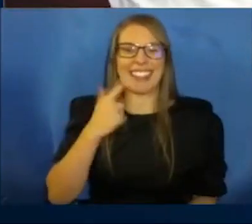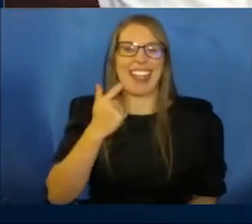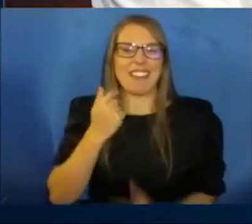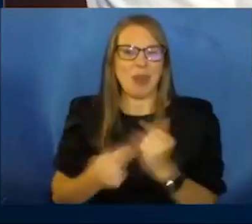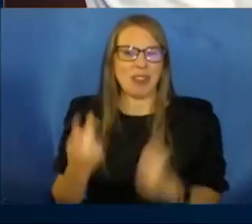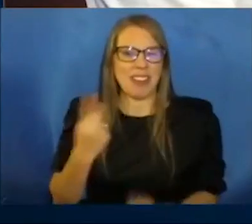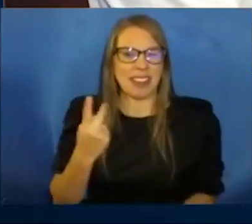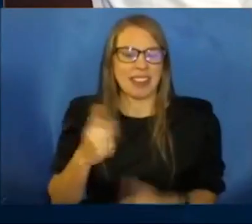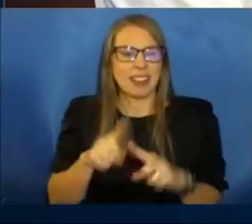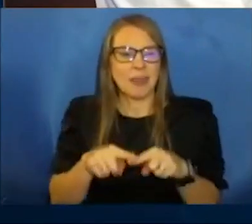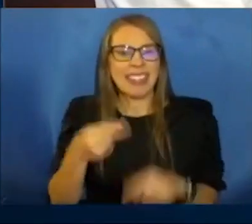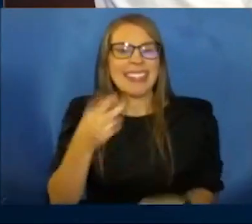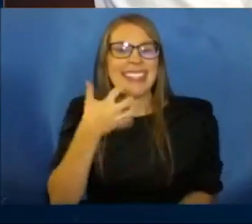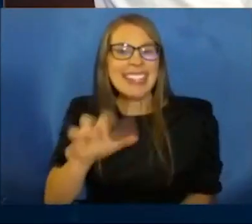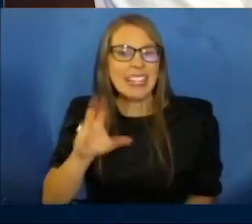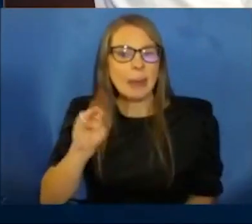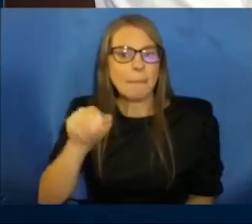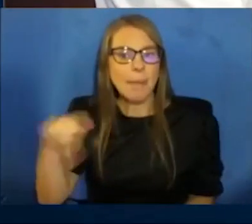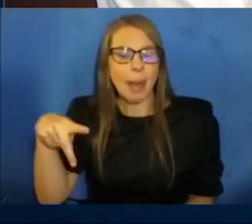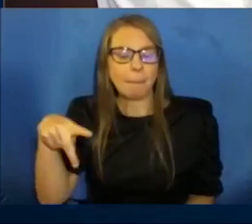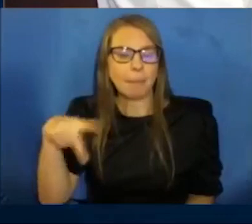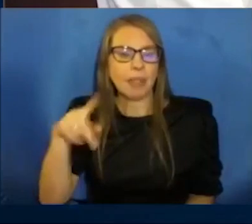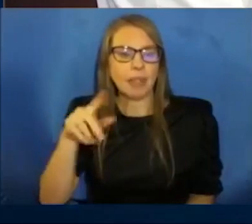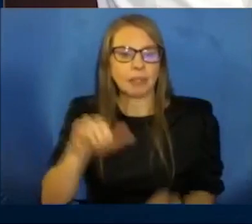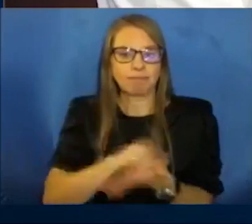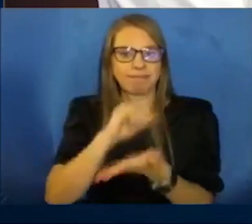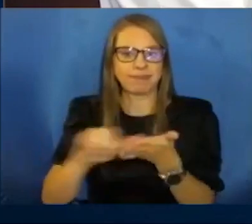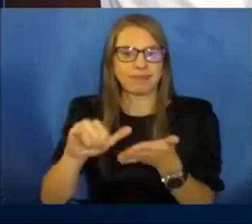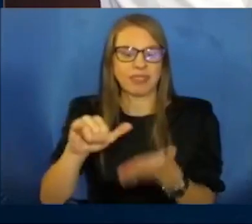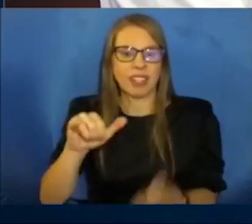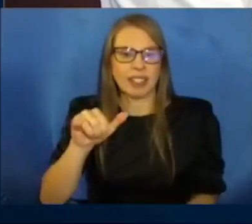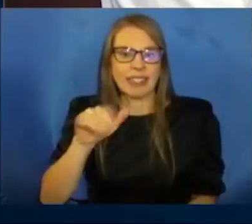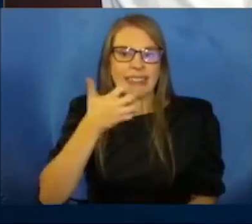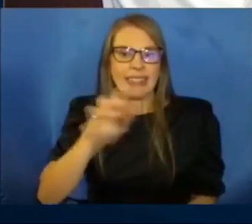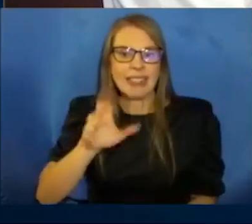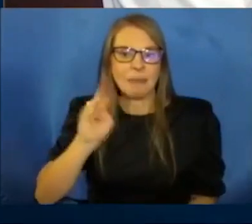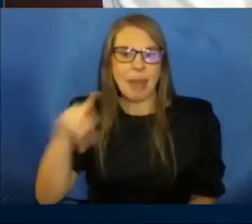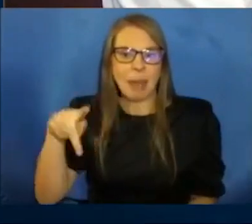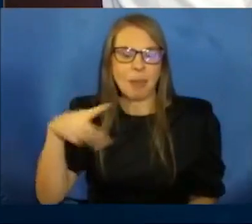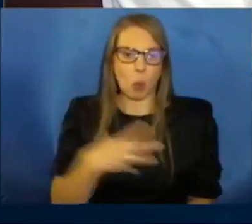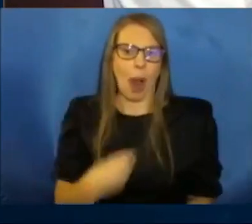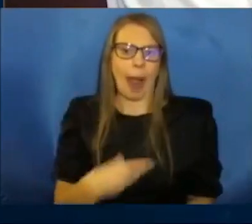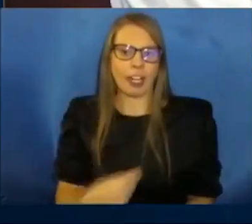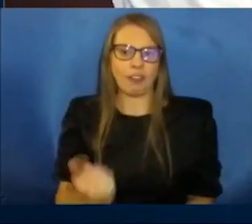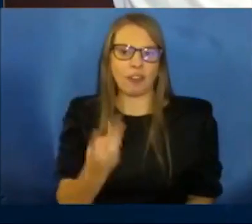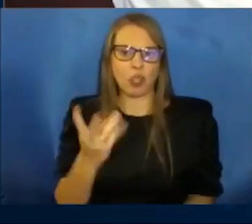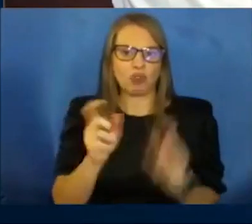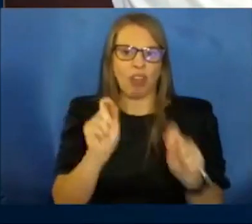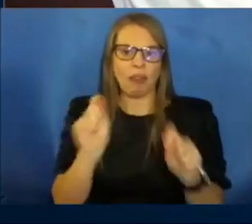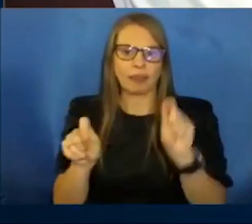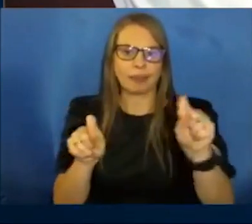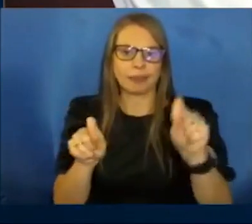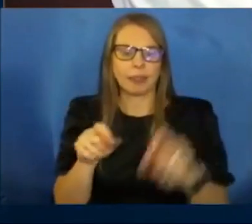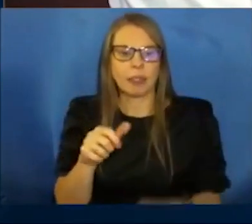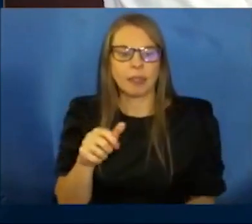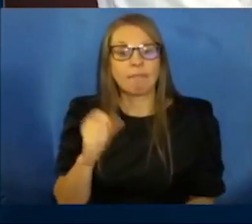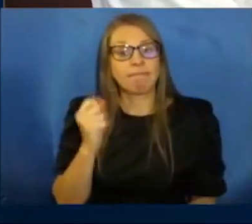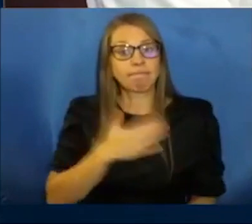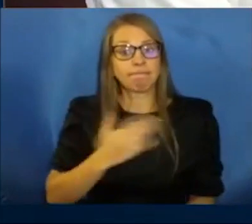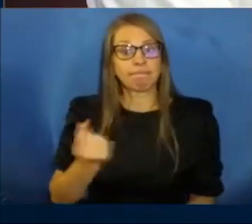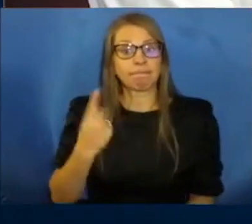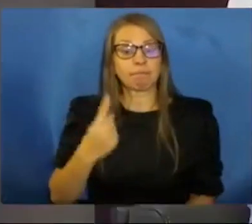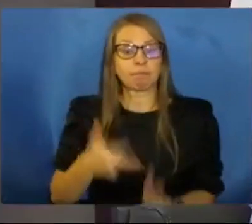we're not? Why is this? Is this a lack of reporting, high vaccination rates? What is up with Nebraska? Dr.